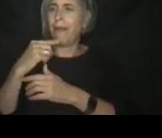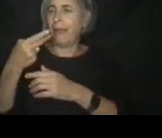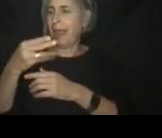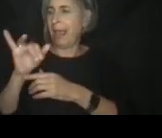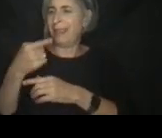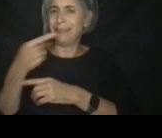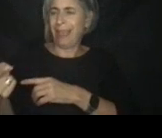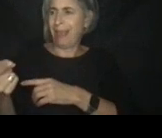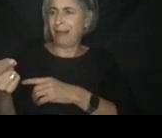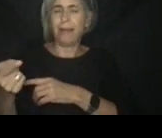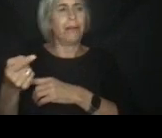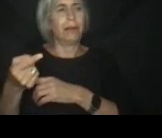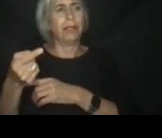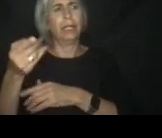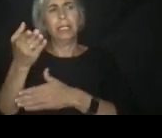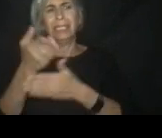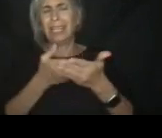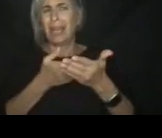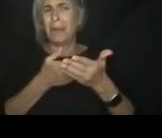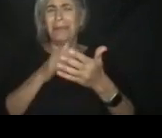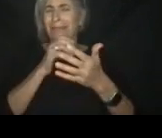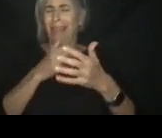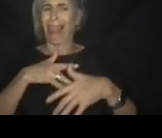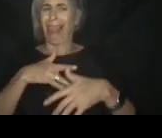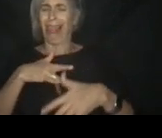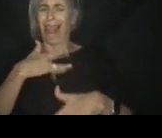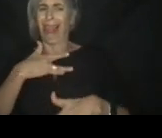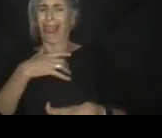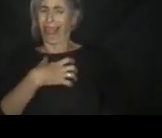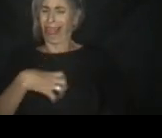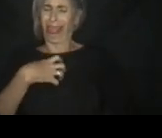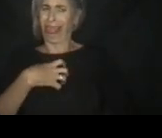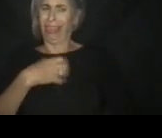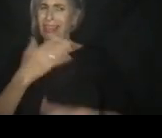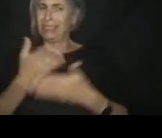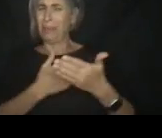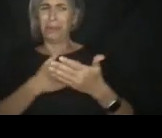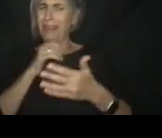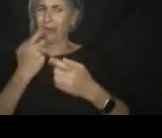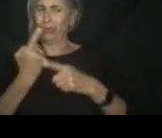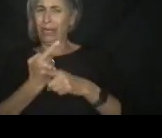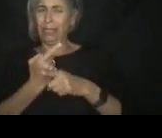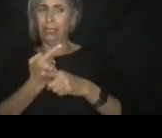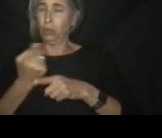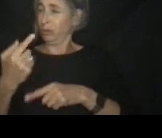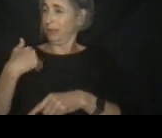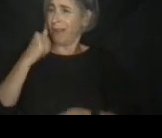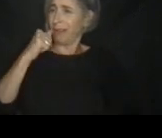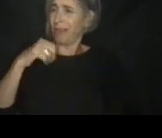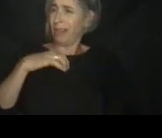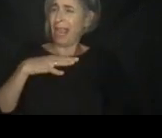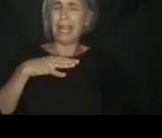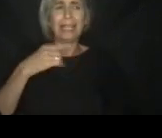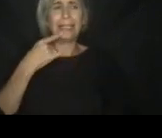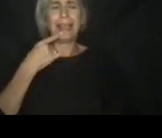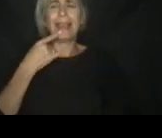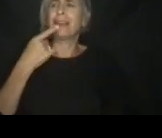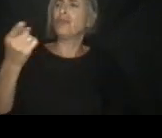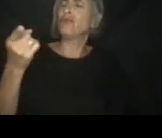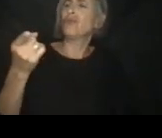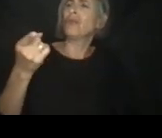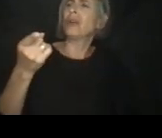of the things didn't sit too well with me. And one of the things was when the young lady got up and she said to you,